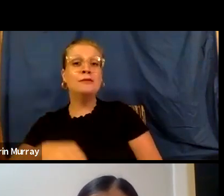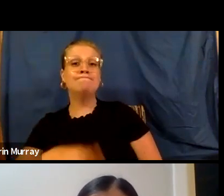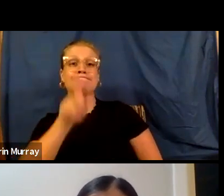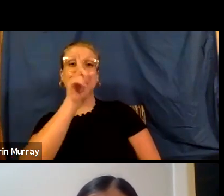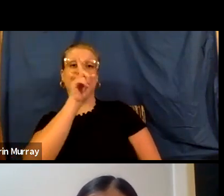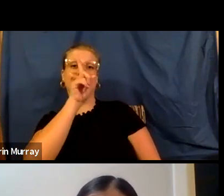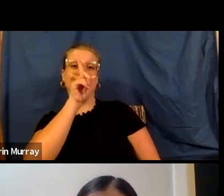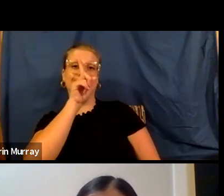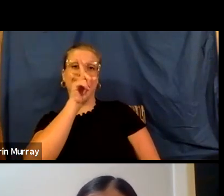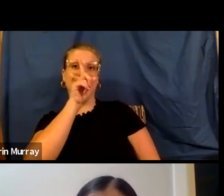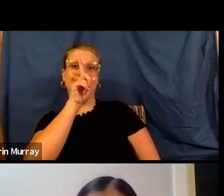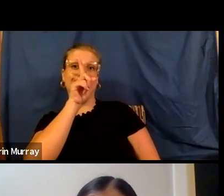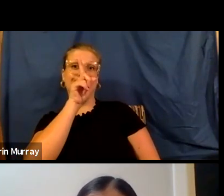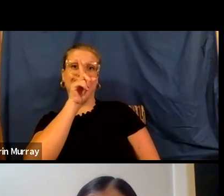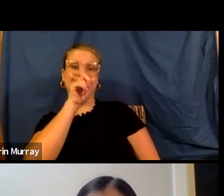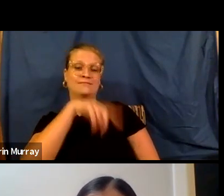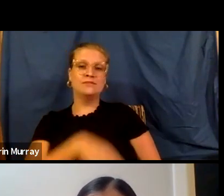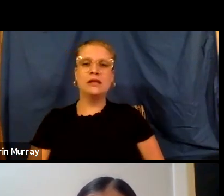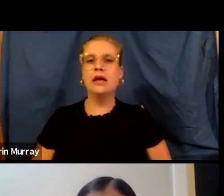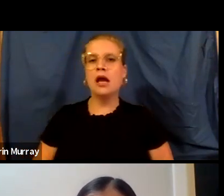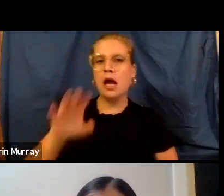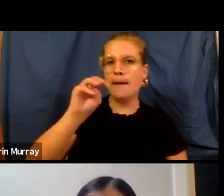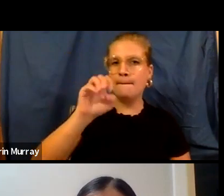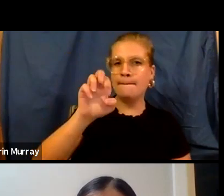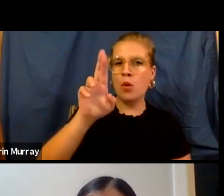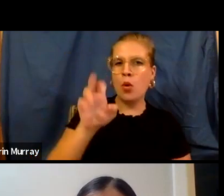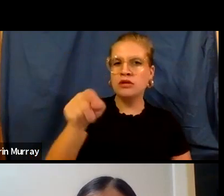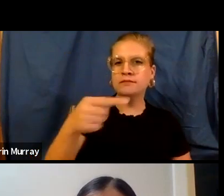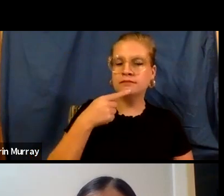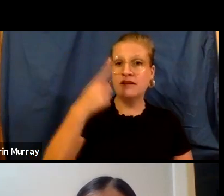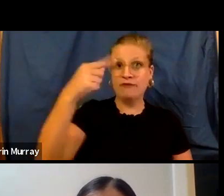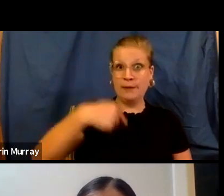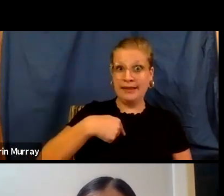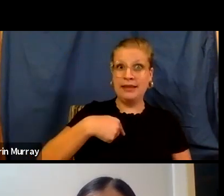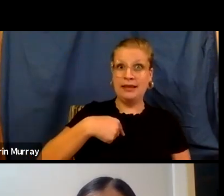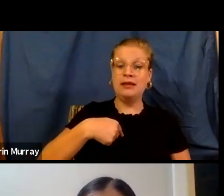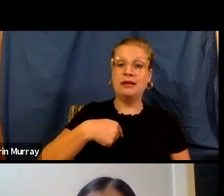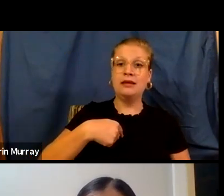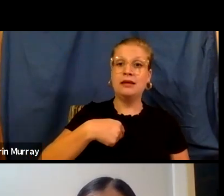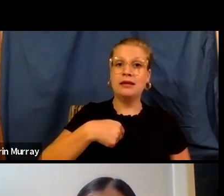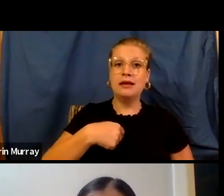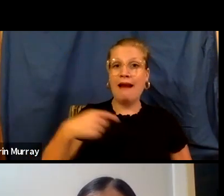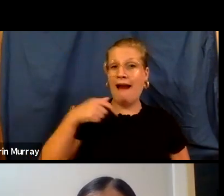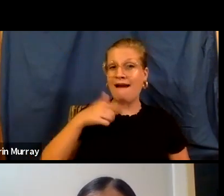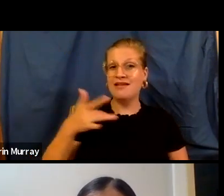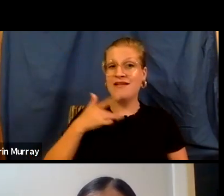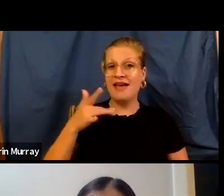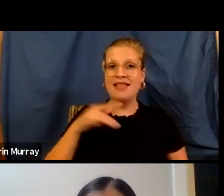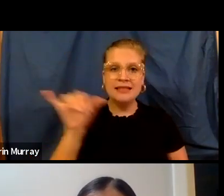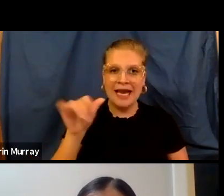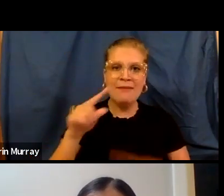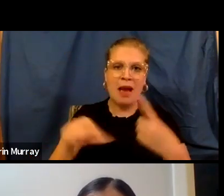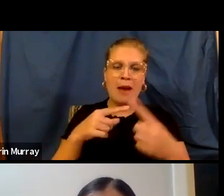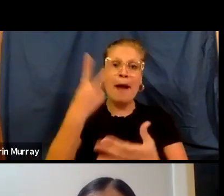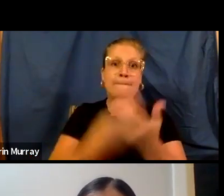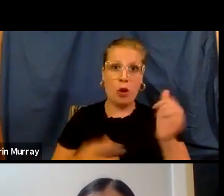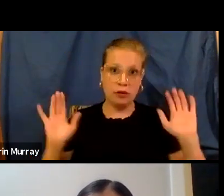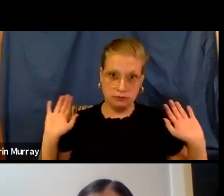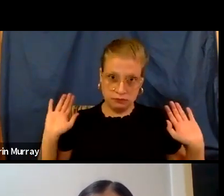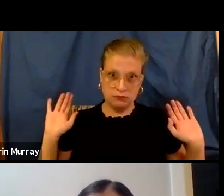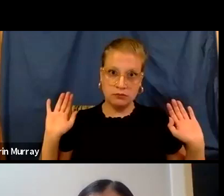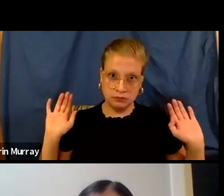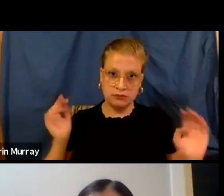vote. Yeah, I mean, I just think that, and this is for me, I felt the same way about both, to be honest,